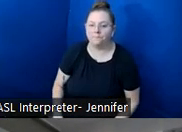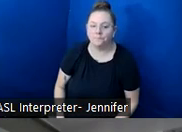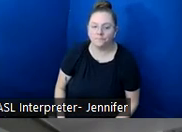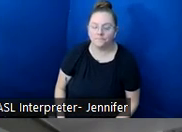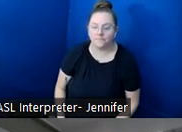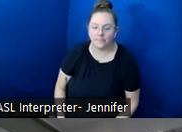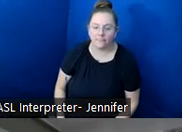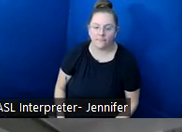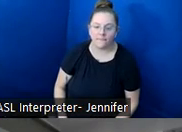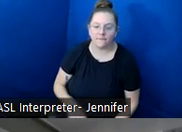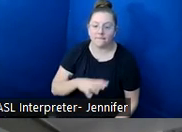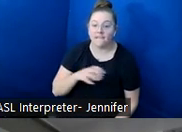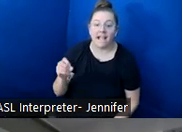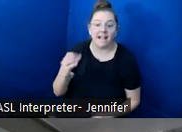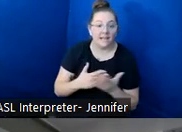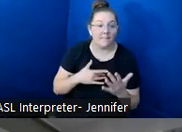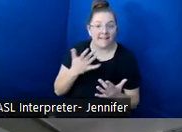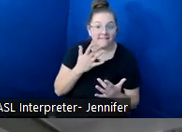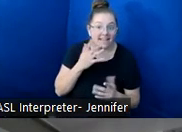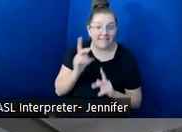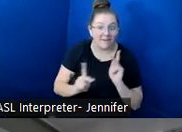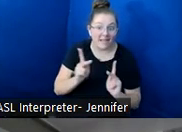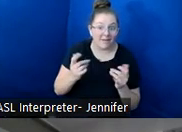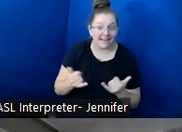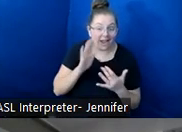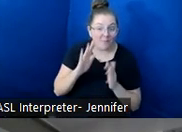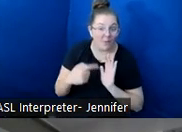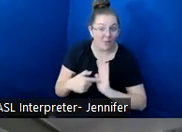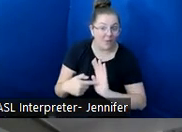And some of my favorite people are going to present, I believe,